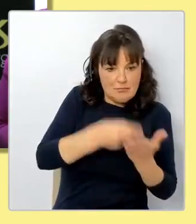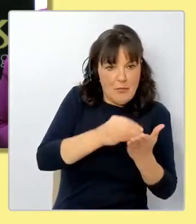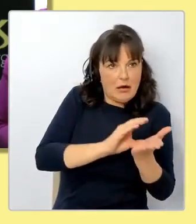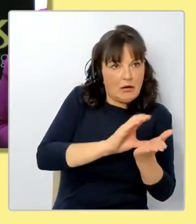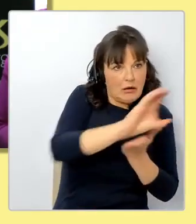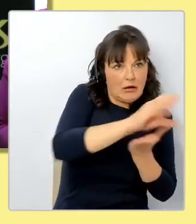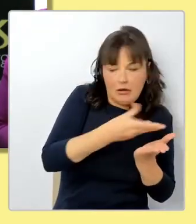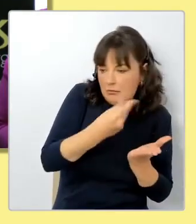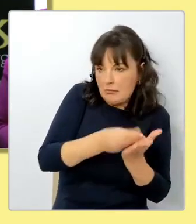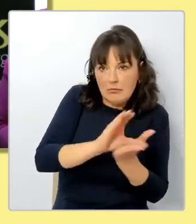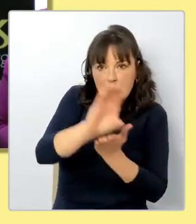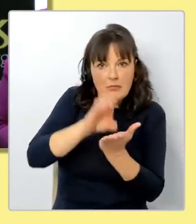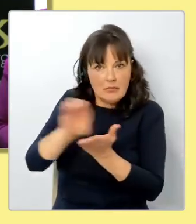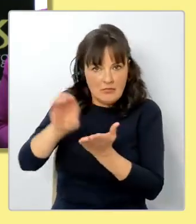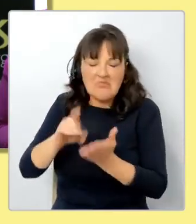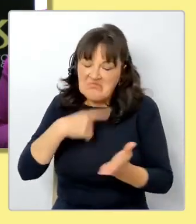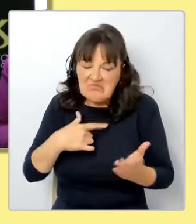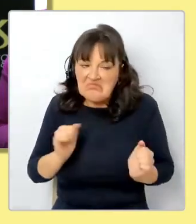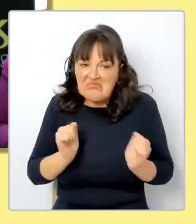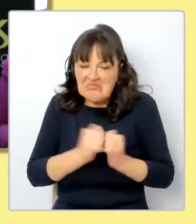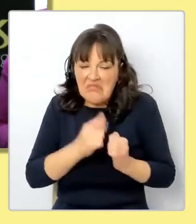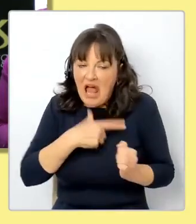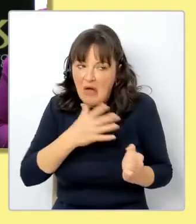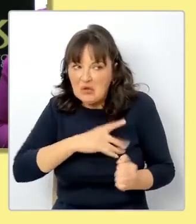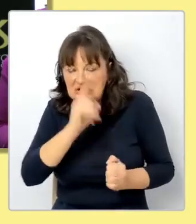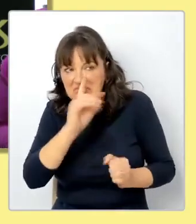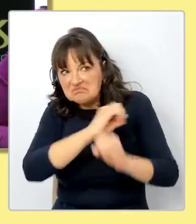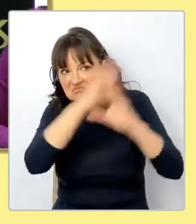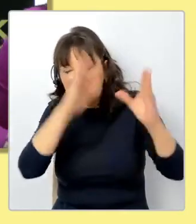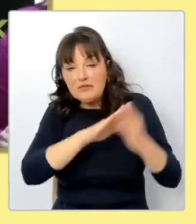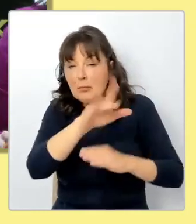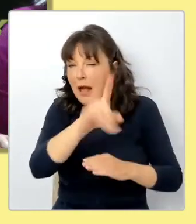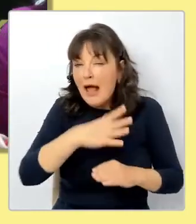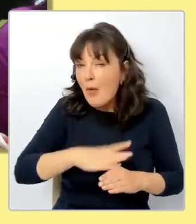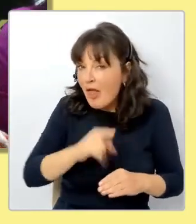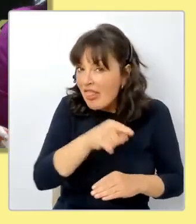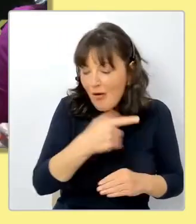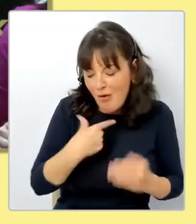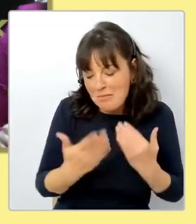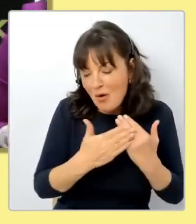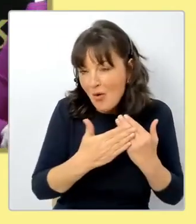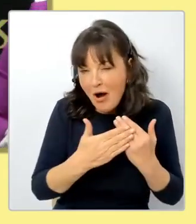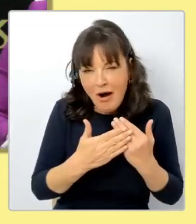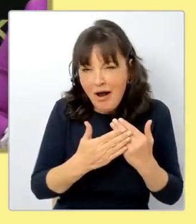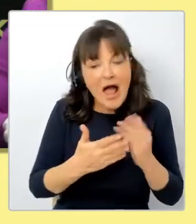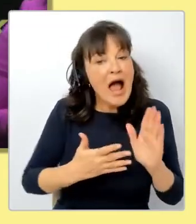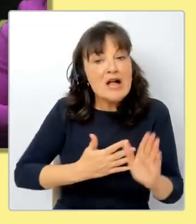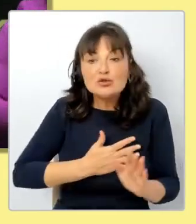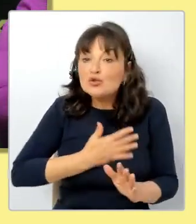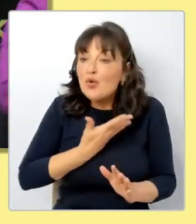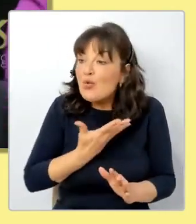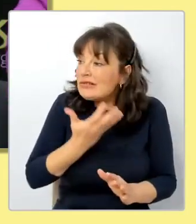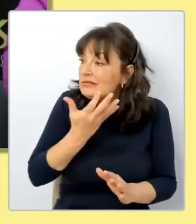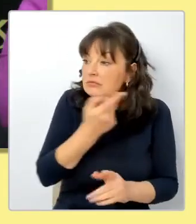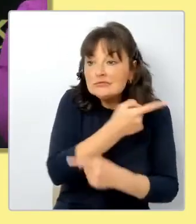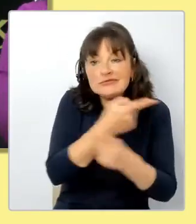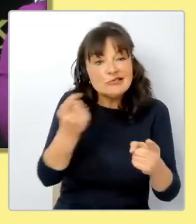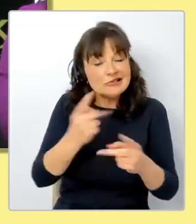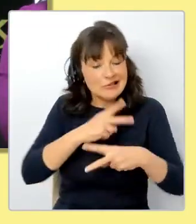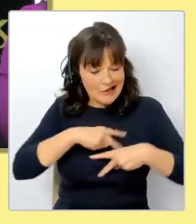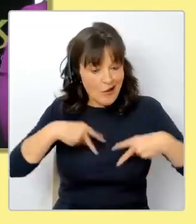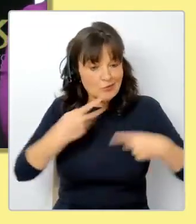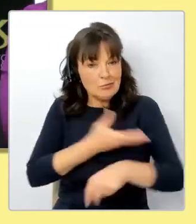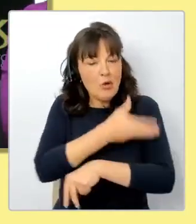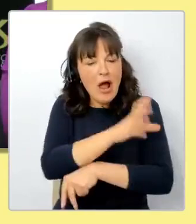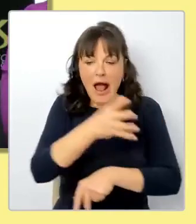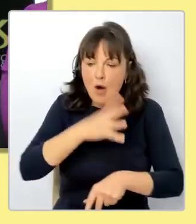that I absolutely want to see. But I want to go further. I don't just want to empower you in local government. I want to get right into community